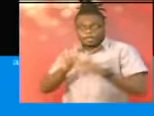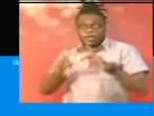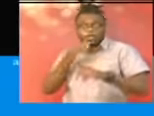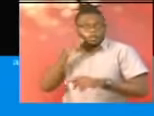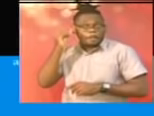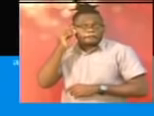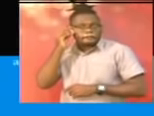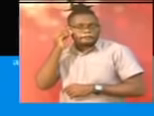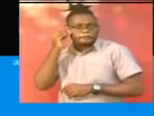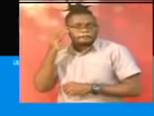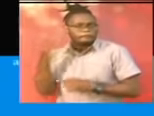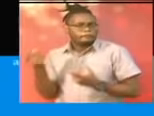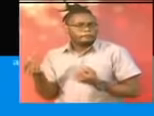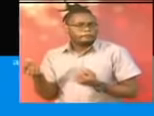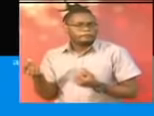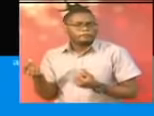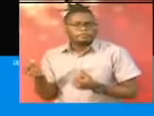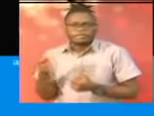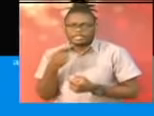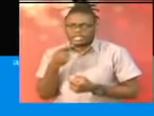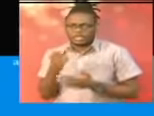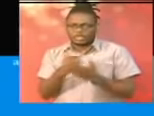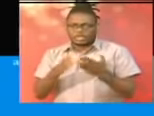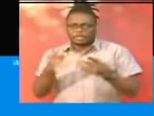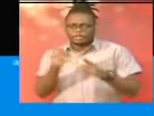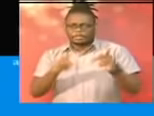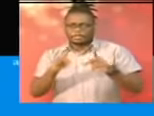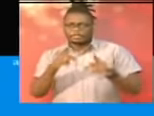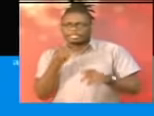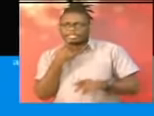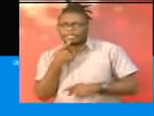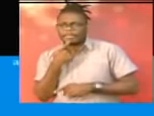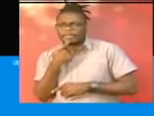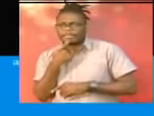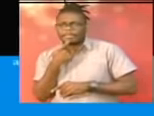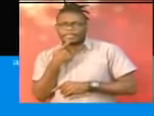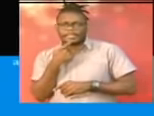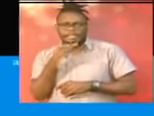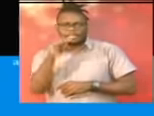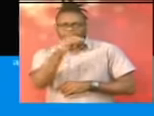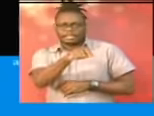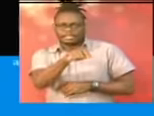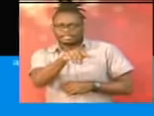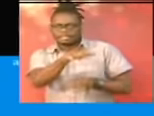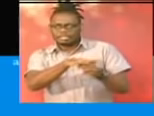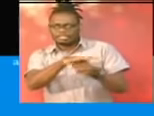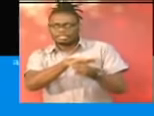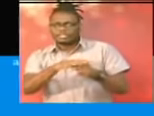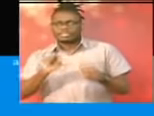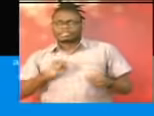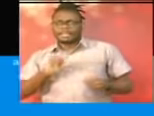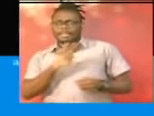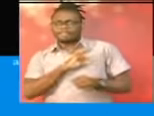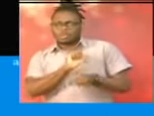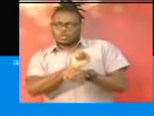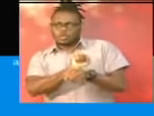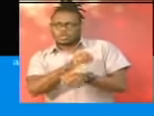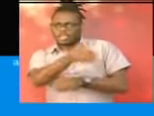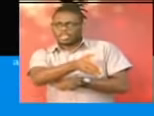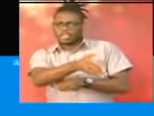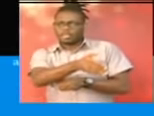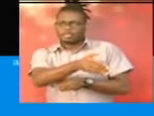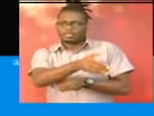is a high level of vaccine hesitancy among the staff of these homes, and the relatives of some residents